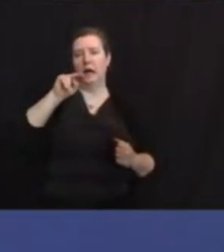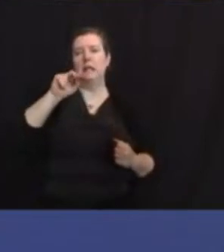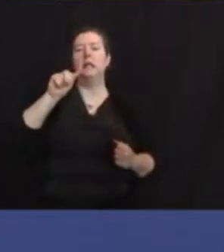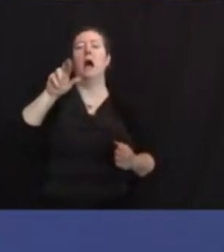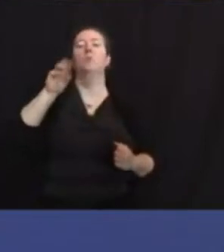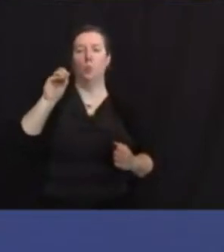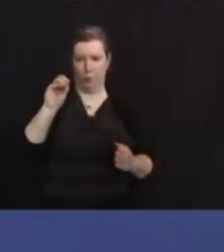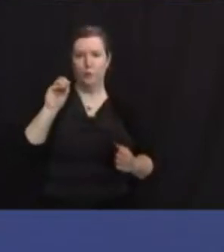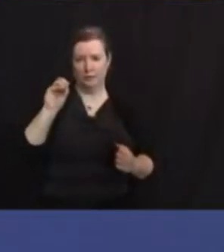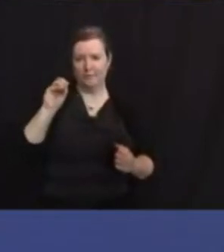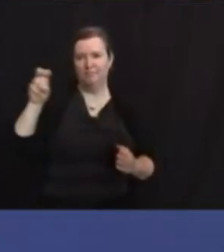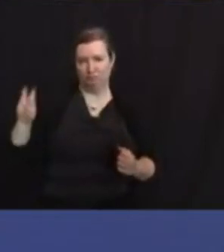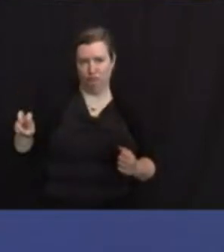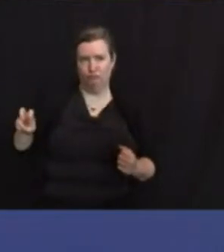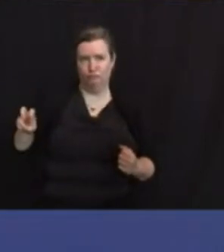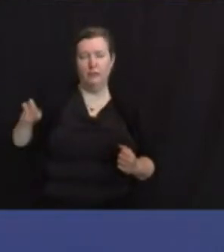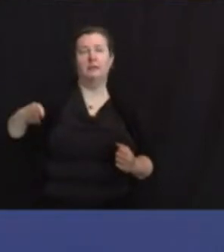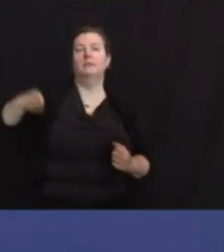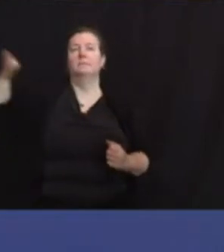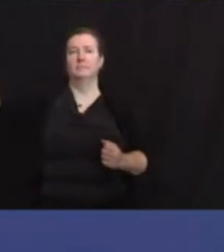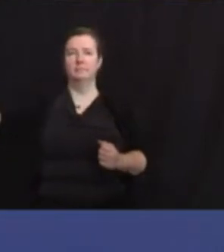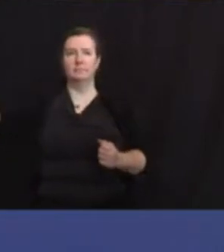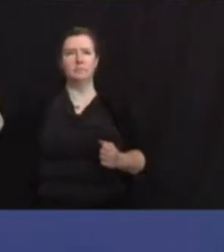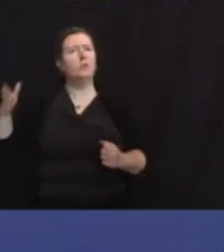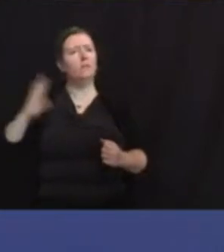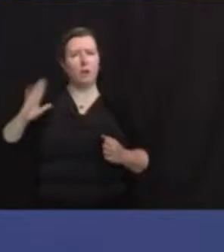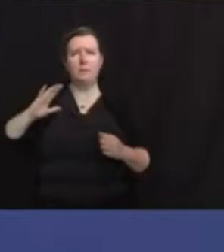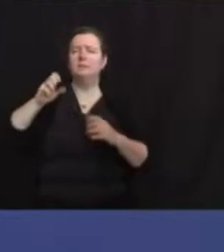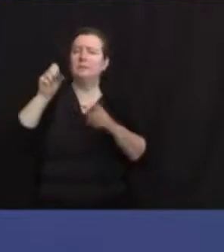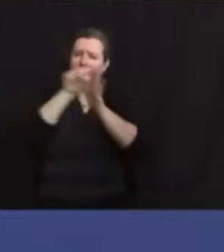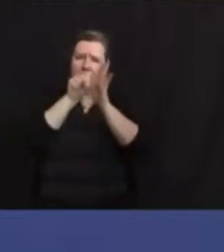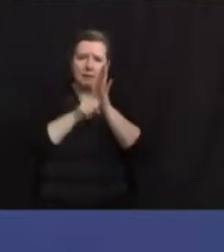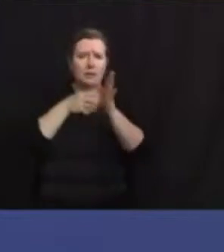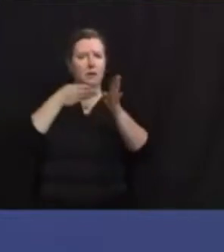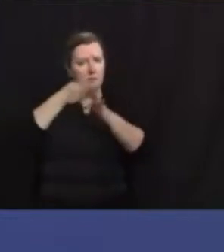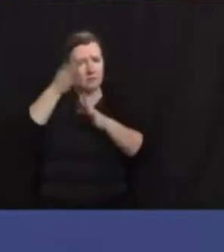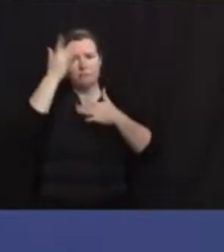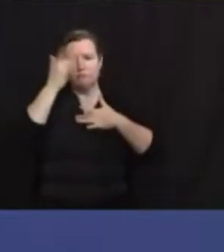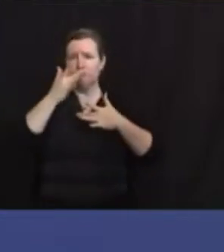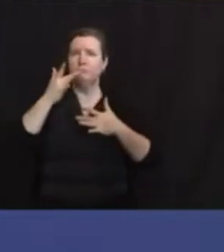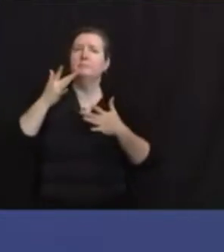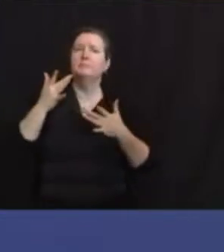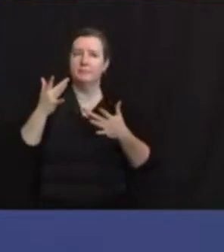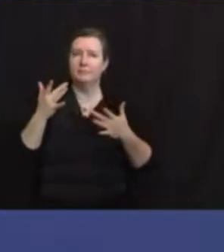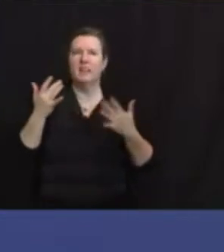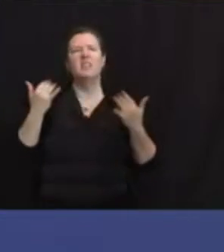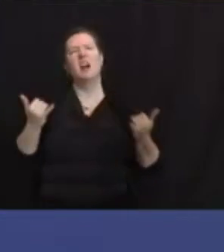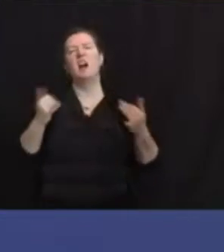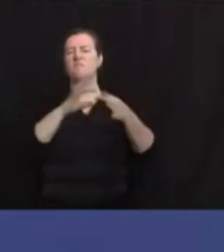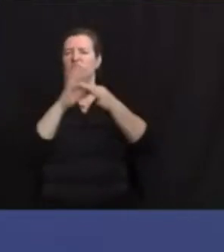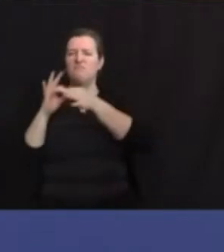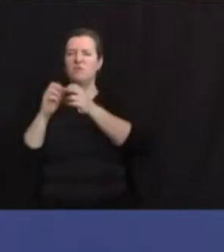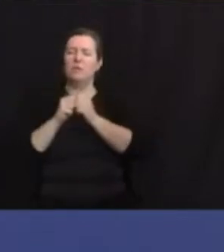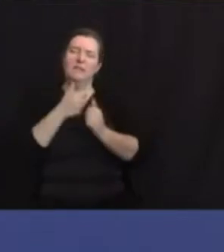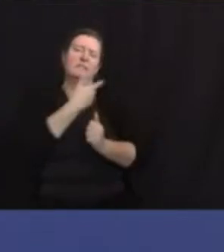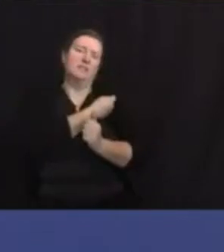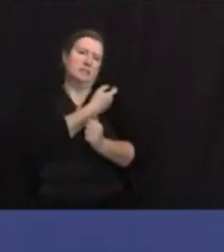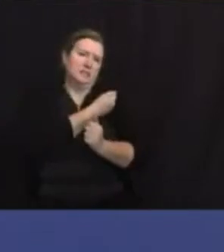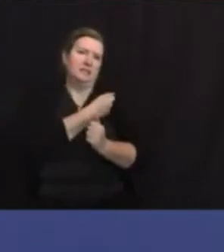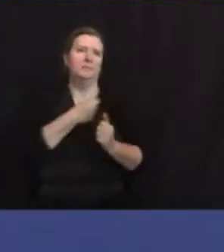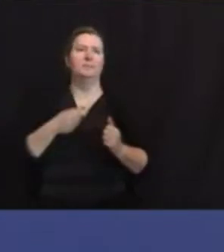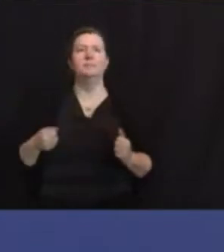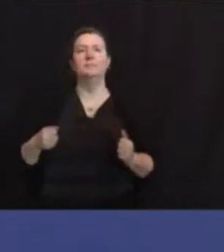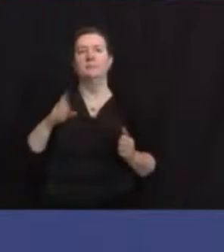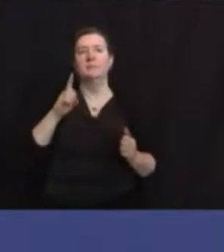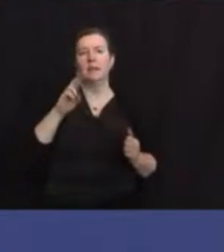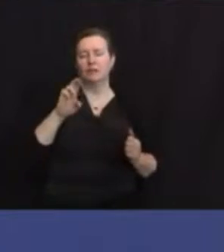advisor and former state epidemiologist, Dr. Eddie Bresnitz. Great to have you both here. The guy to my left who needs no introduction, the